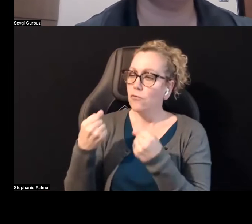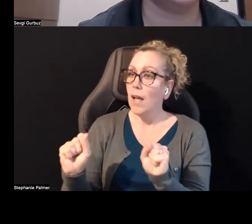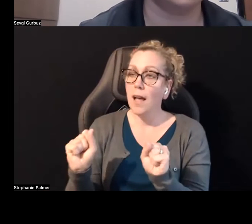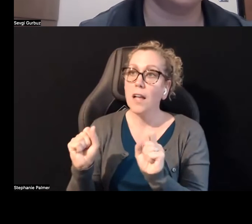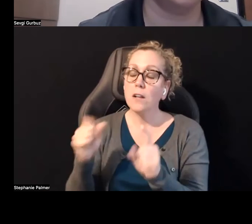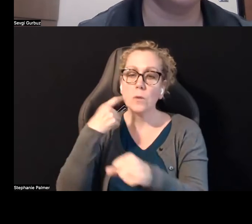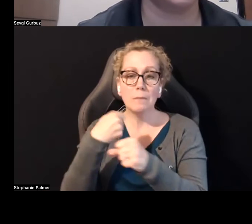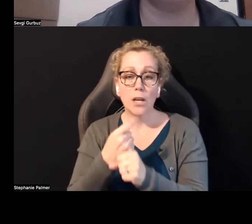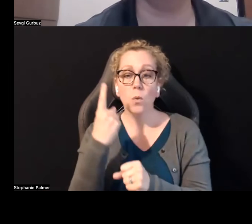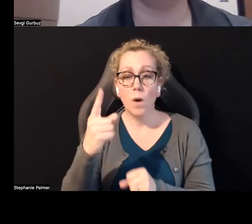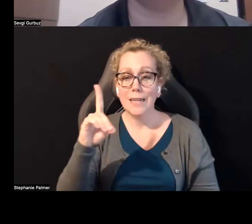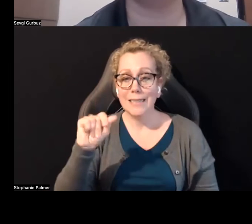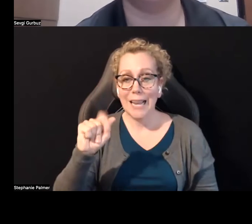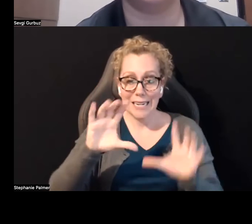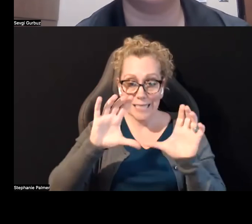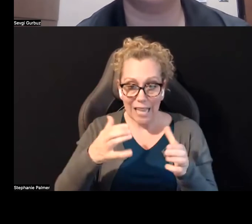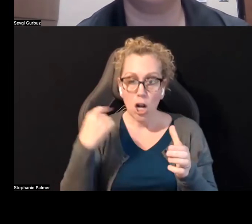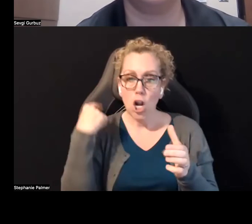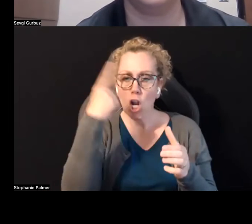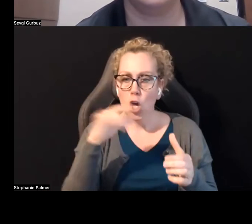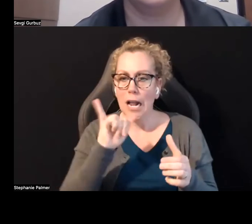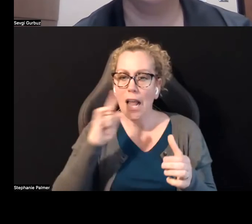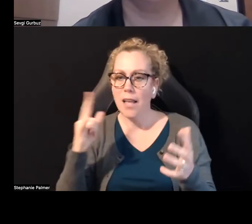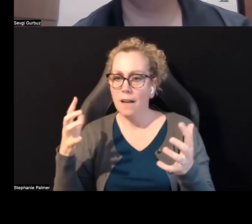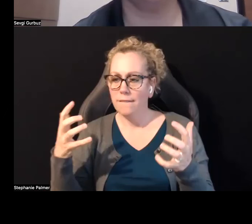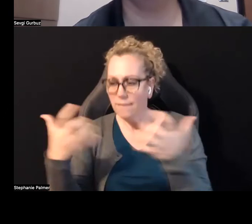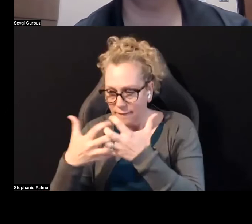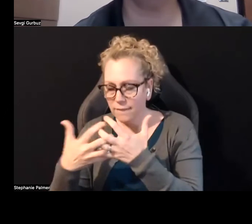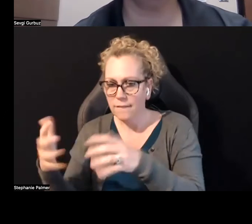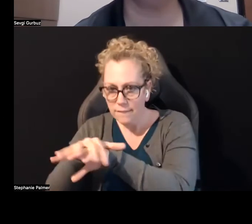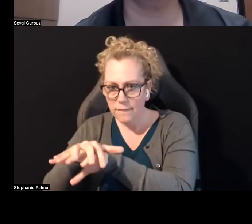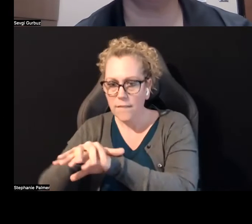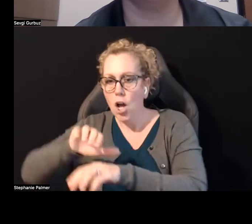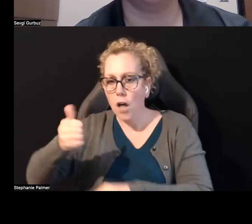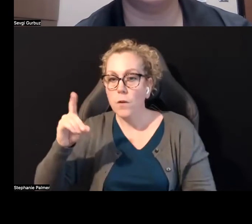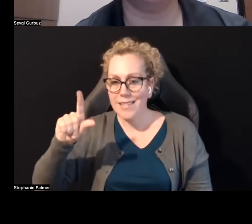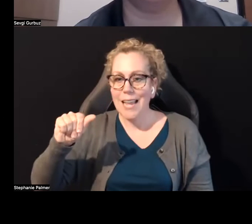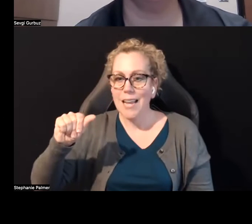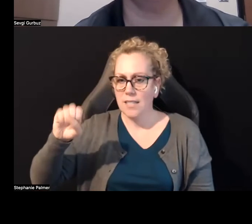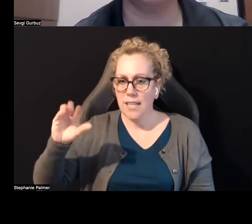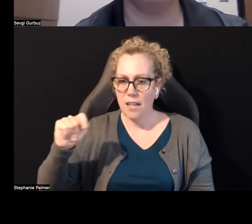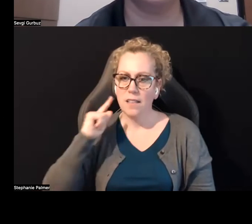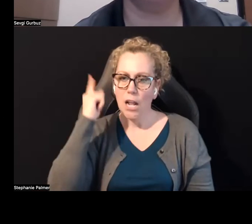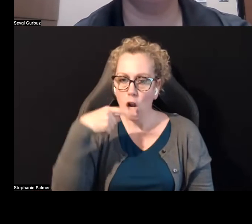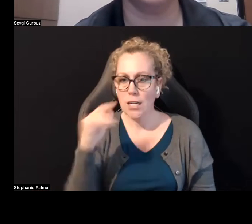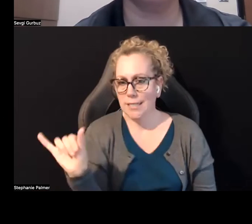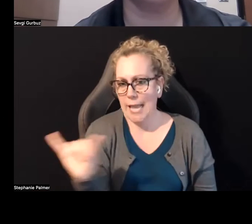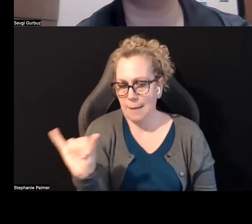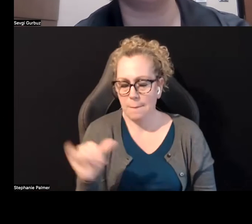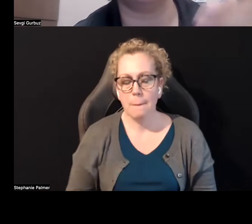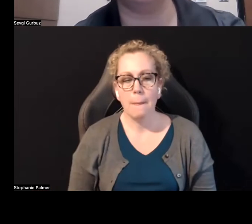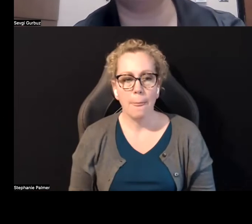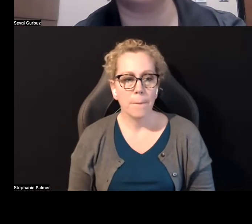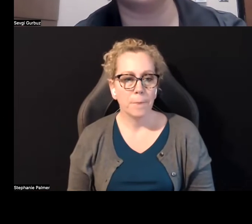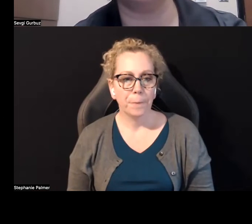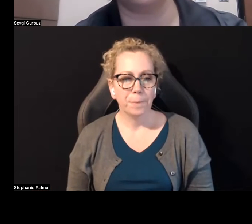one data set resemble another data set. So one thing that we've also looked at, and I didn't really put the